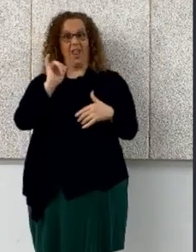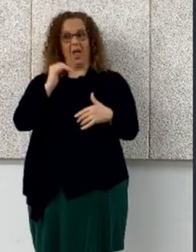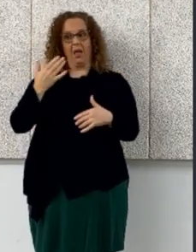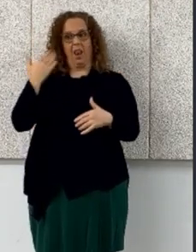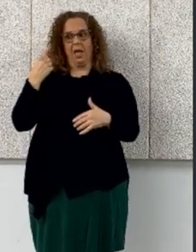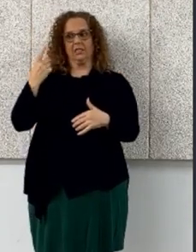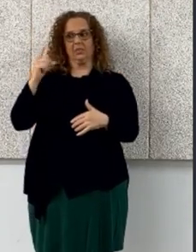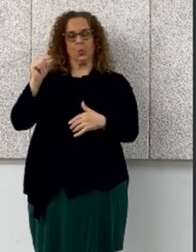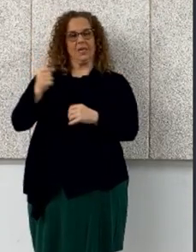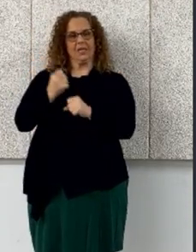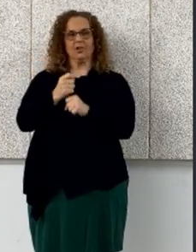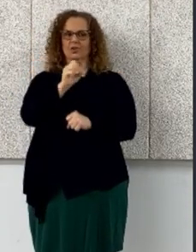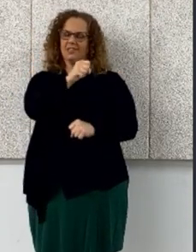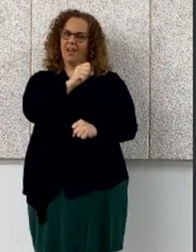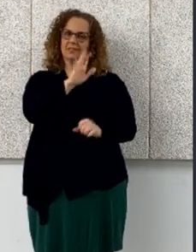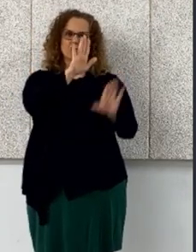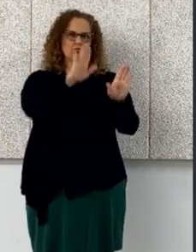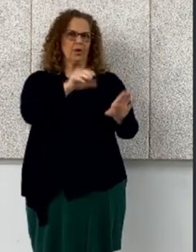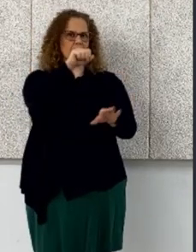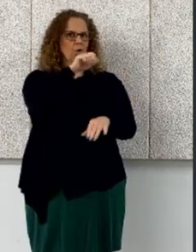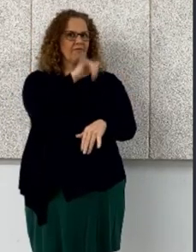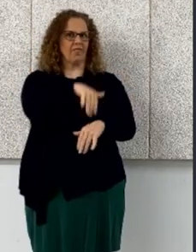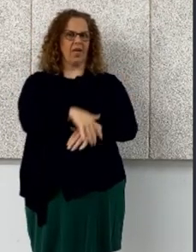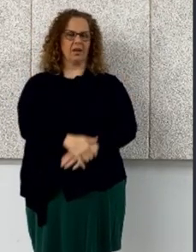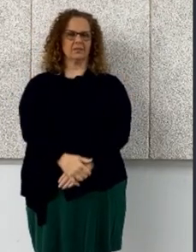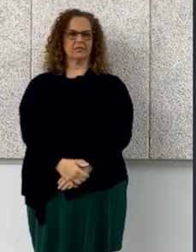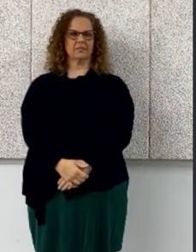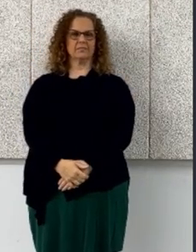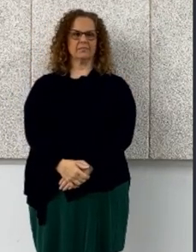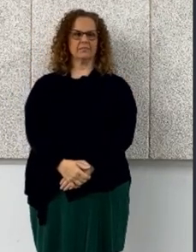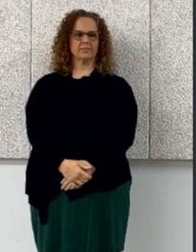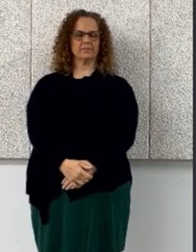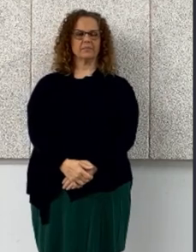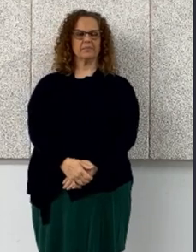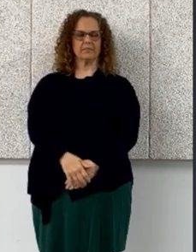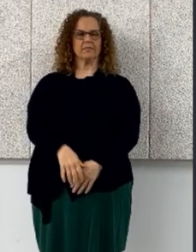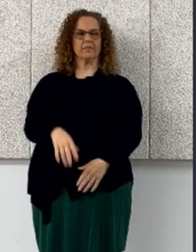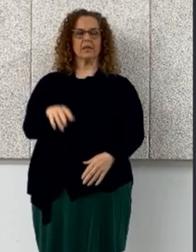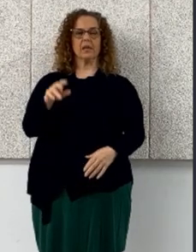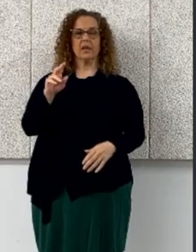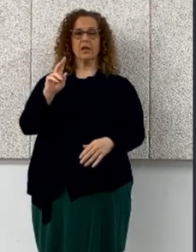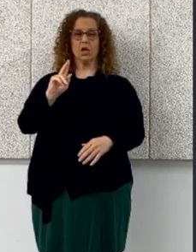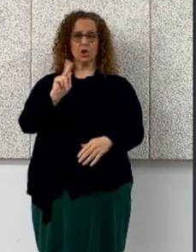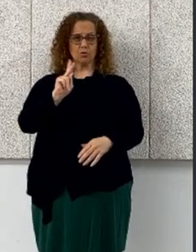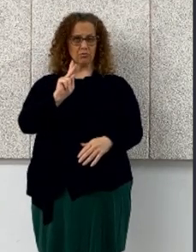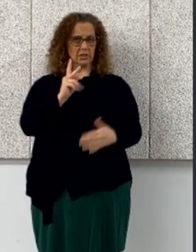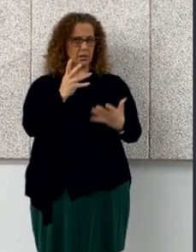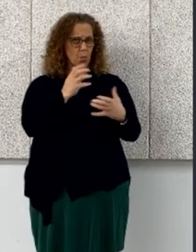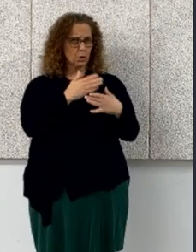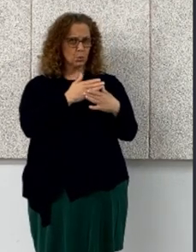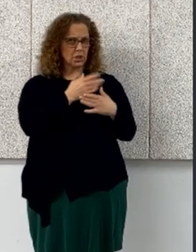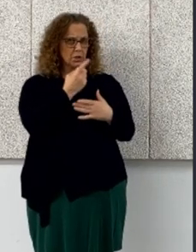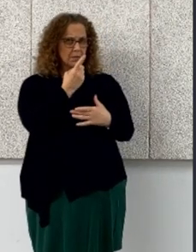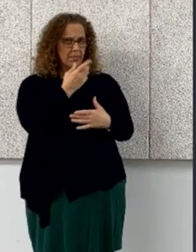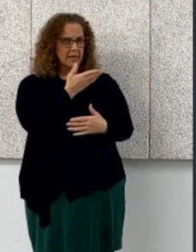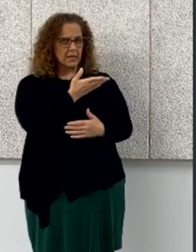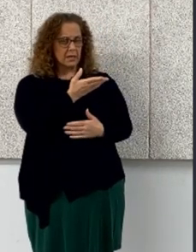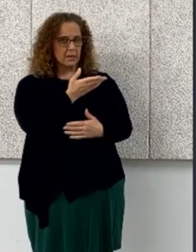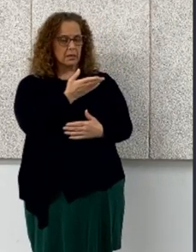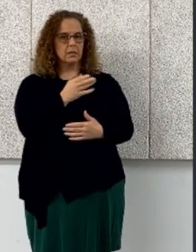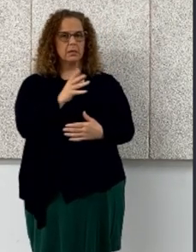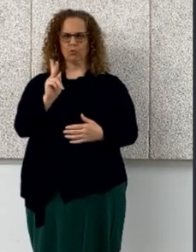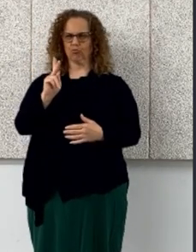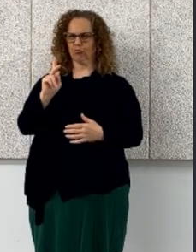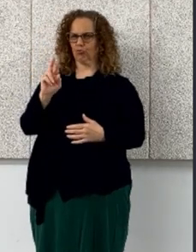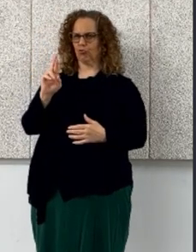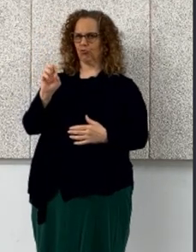Yeah, mm-hmm. that's great. I love that. Mm-hmm. Kristin, is there anything that you want to share about yeah. a vision for service? Yeah, I mean, we